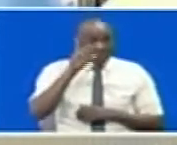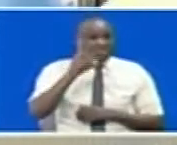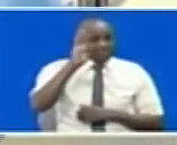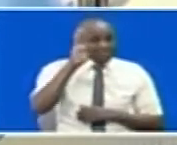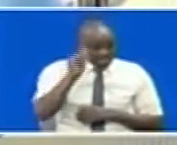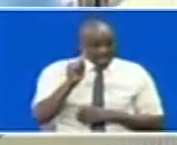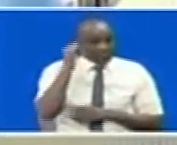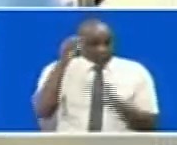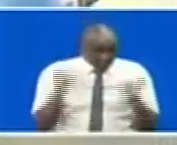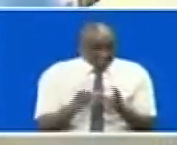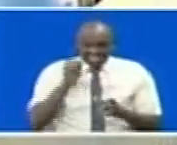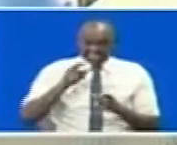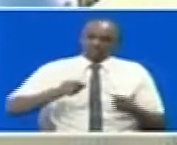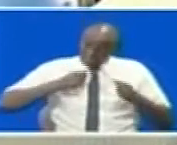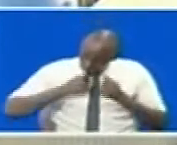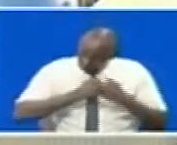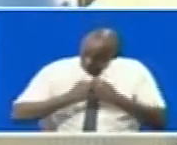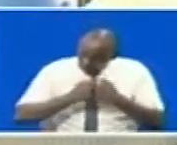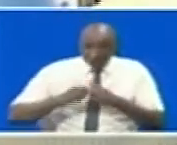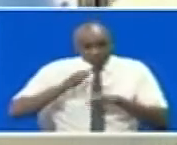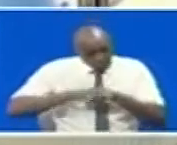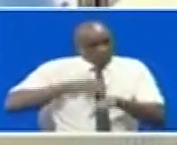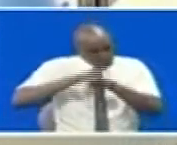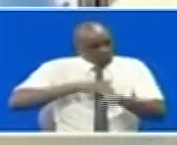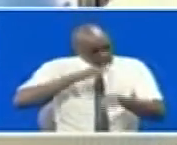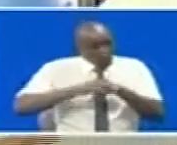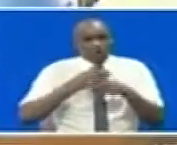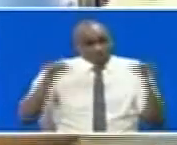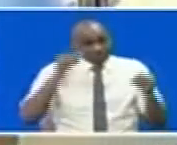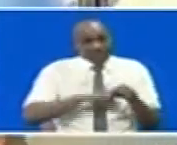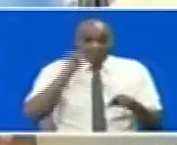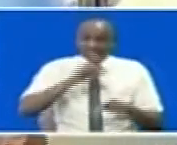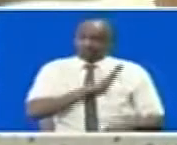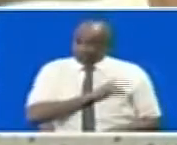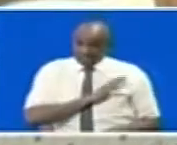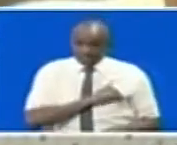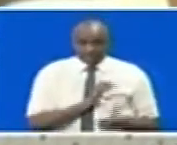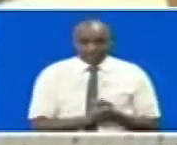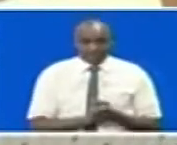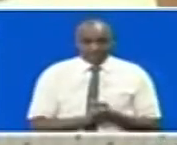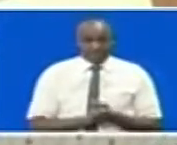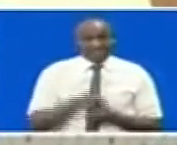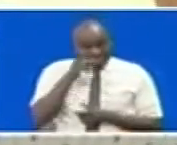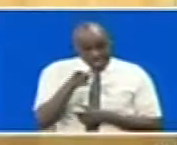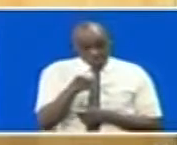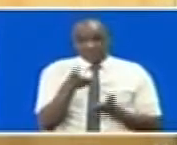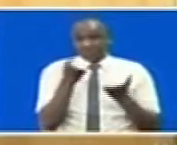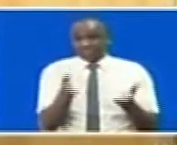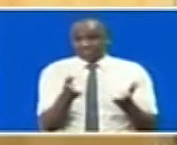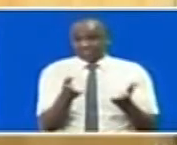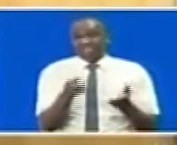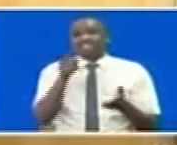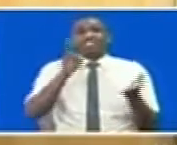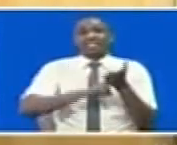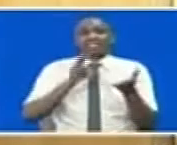2027. This is a struggle that will go on with it. It will take a lot of time. You have to be patient with us. The Diligent Development Alliance was